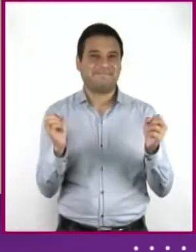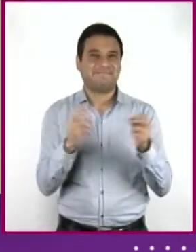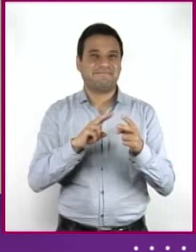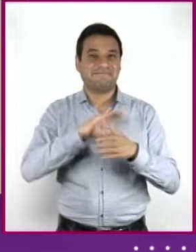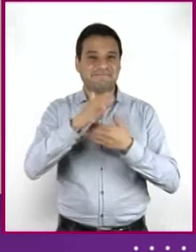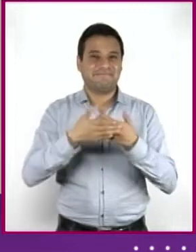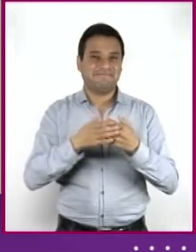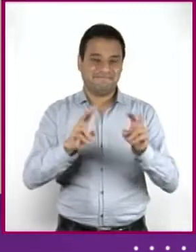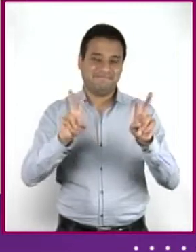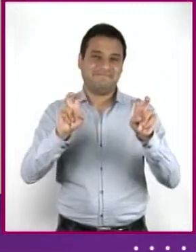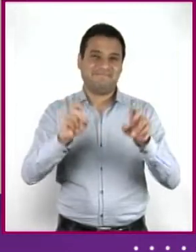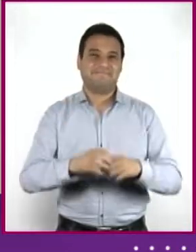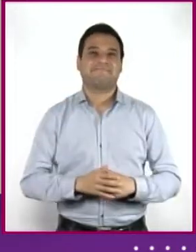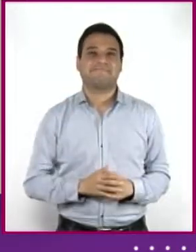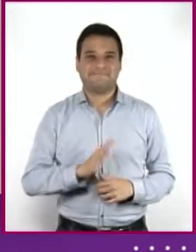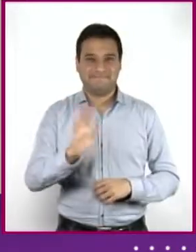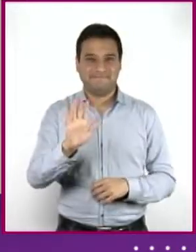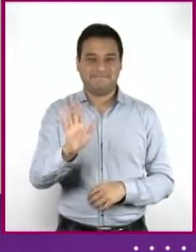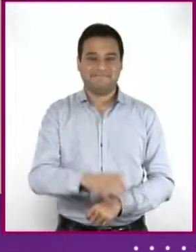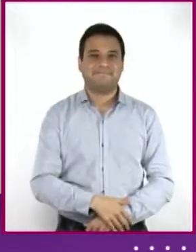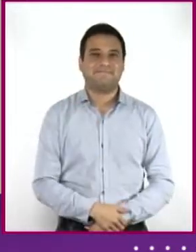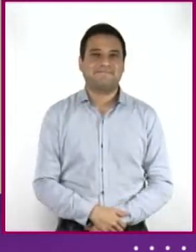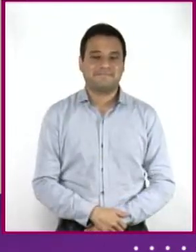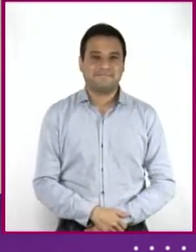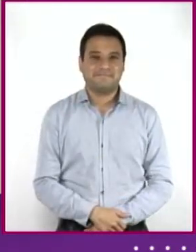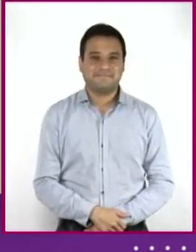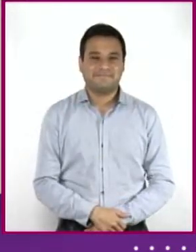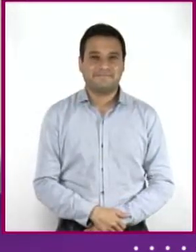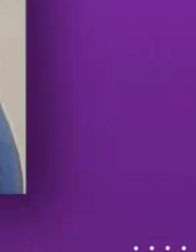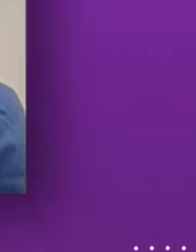en la siguiente lección. ¡See you!